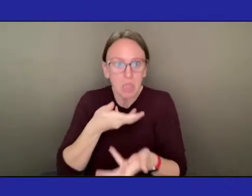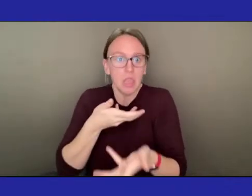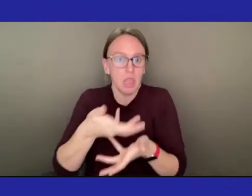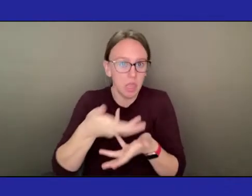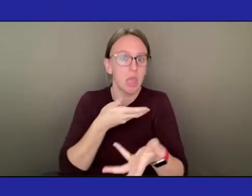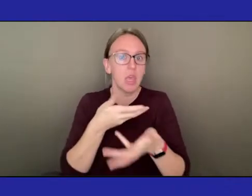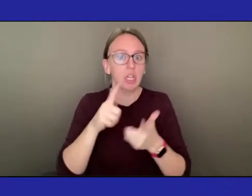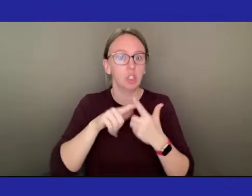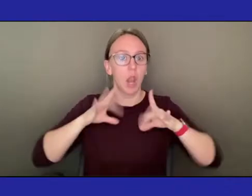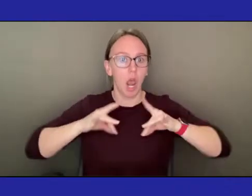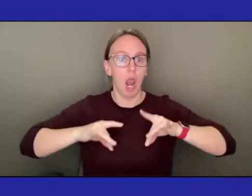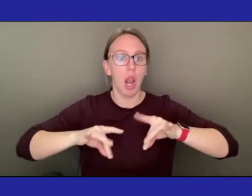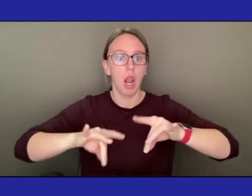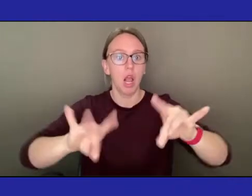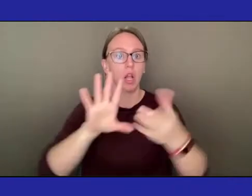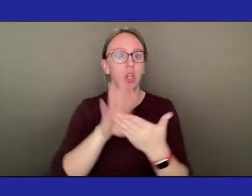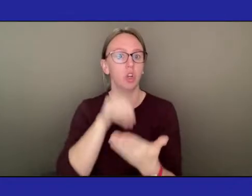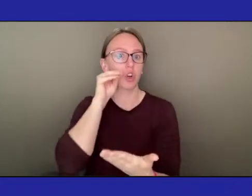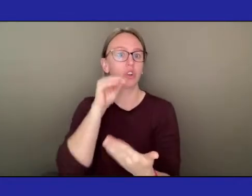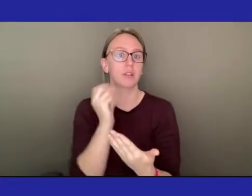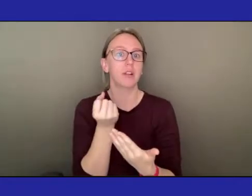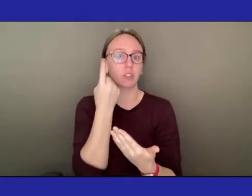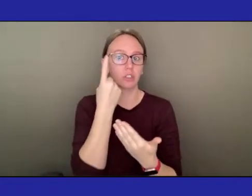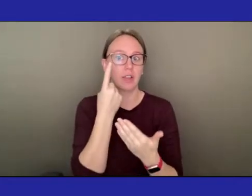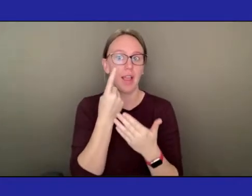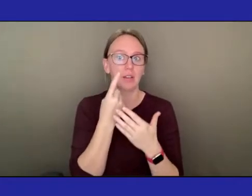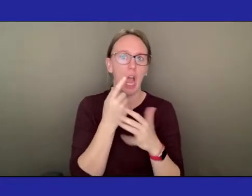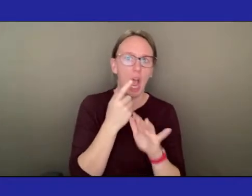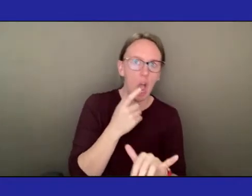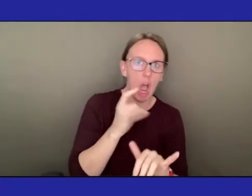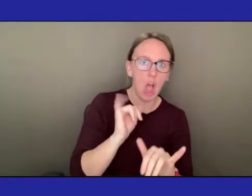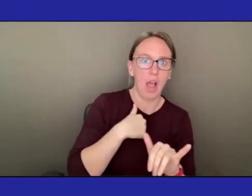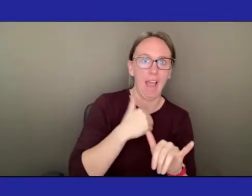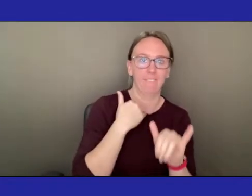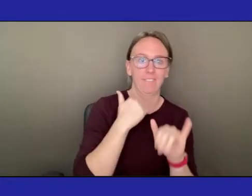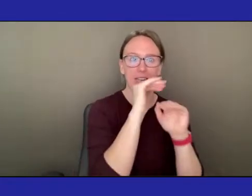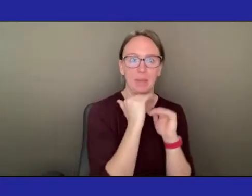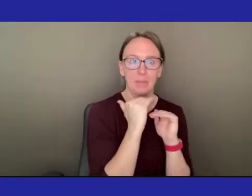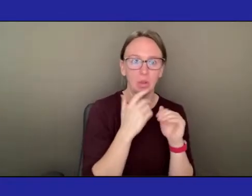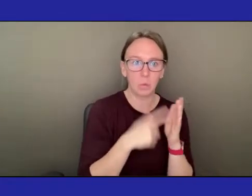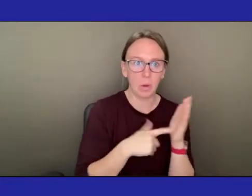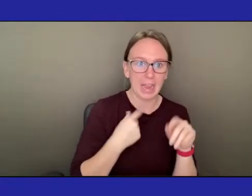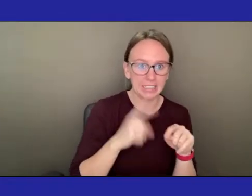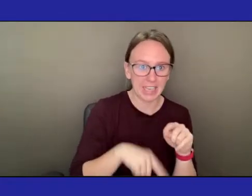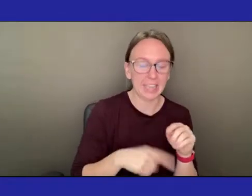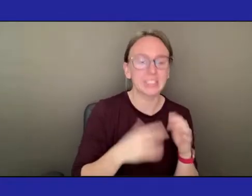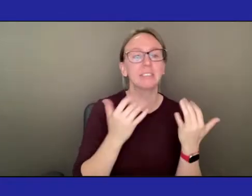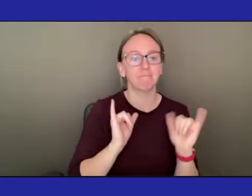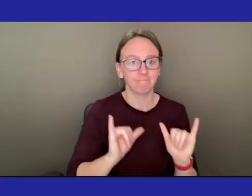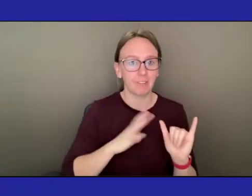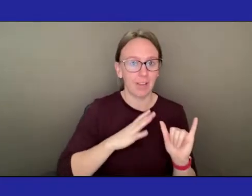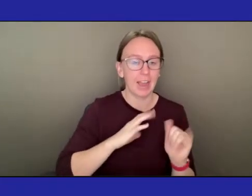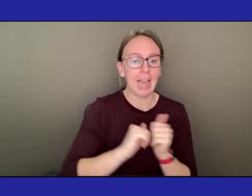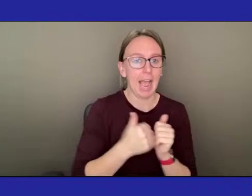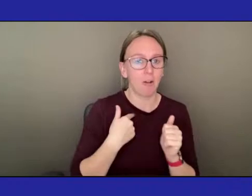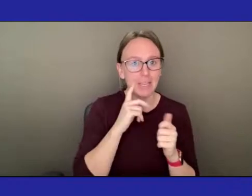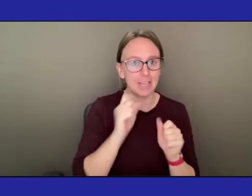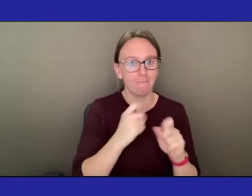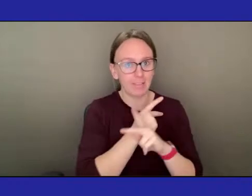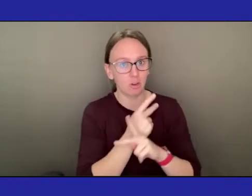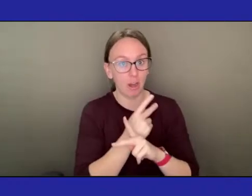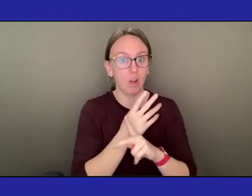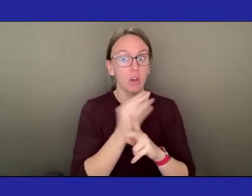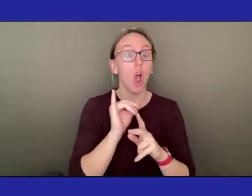to understand what it is you can't do, and that there are easier ways to do it, because it's